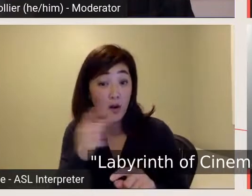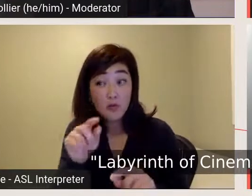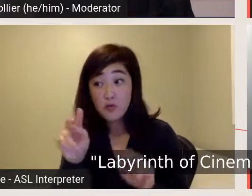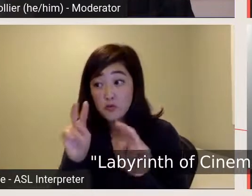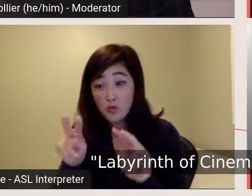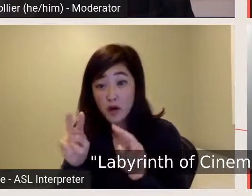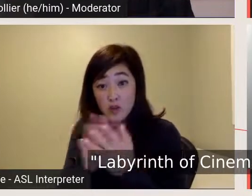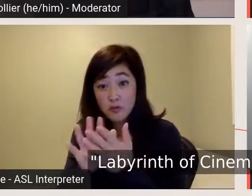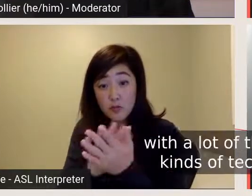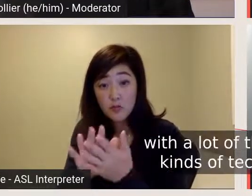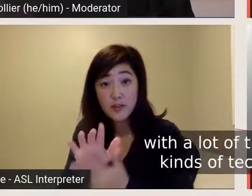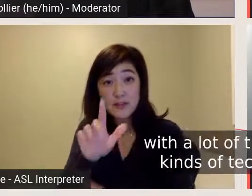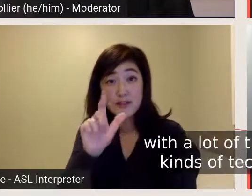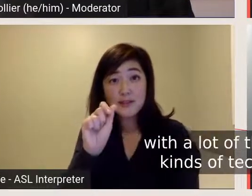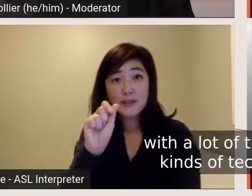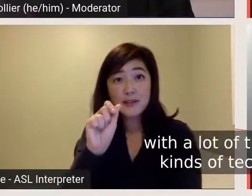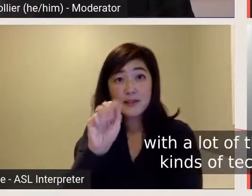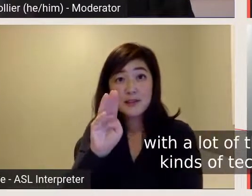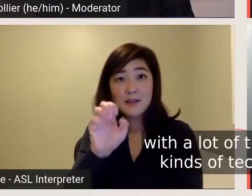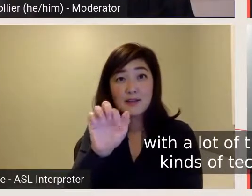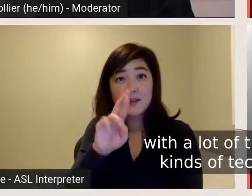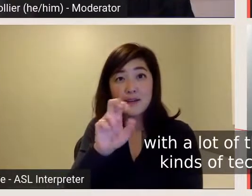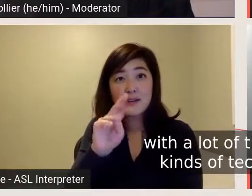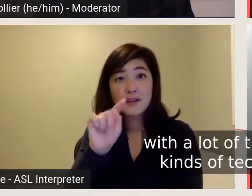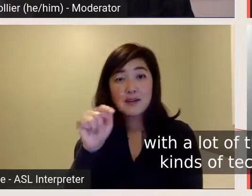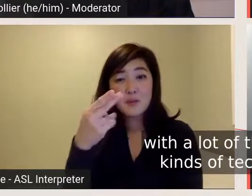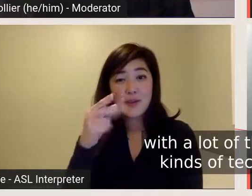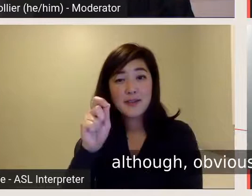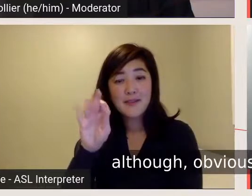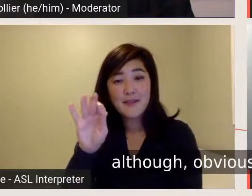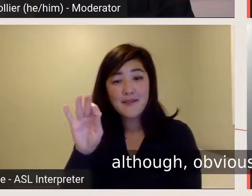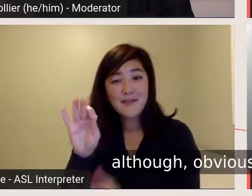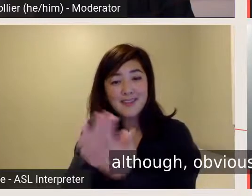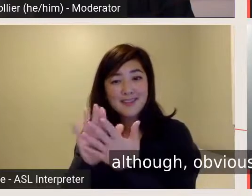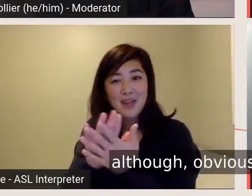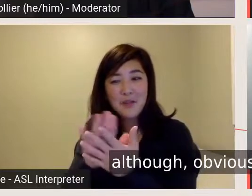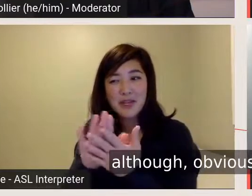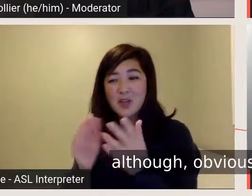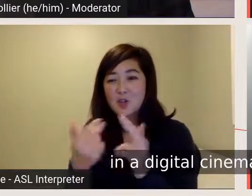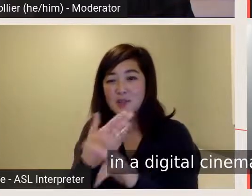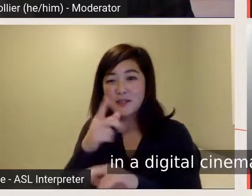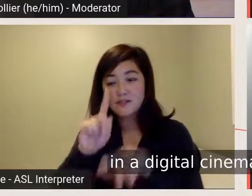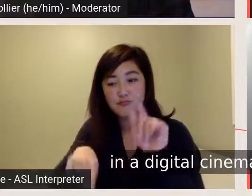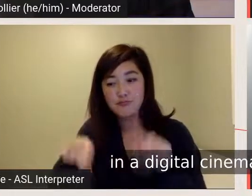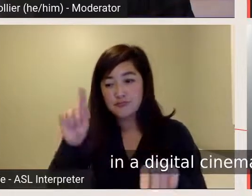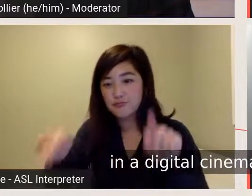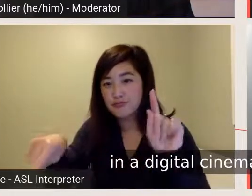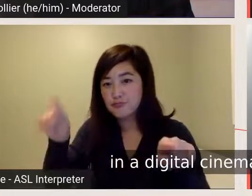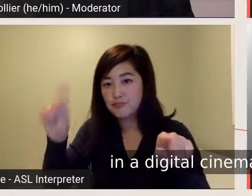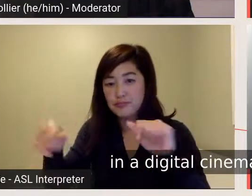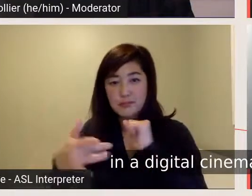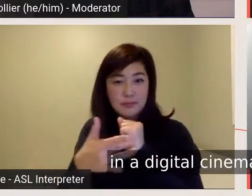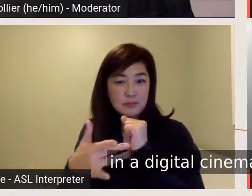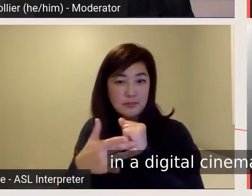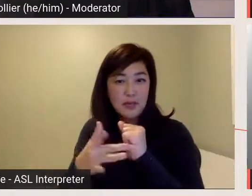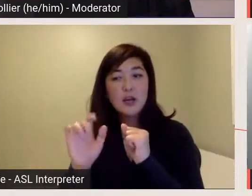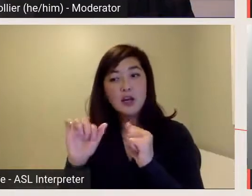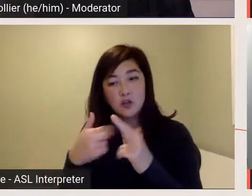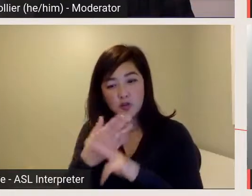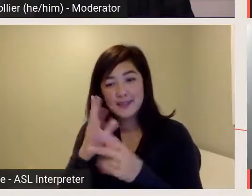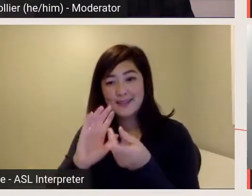of Cinema certainly plays with a lot of these same kinds of techniques, although obviously being done in a digital cinema